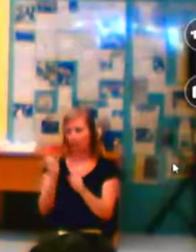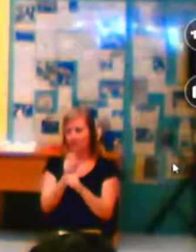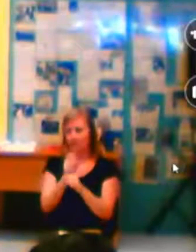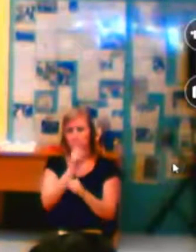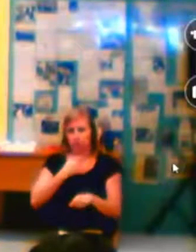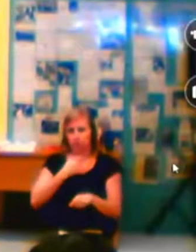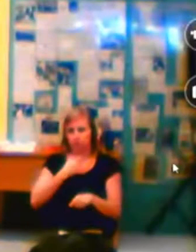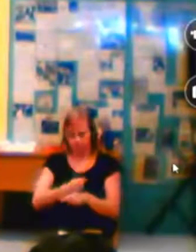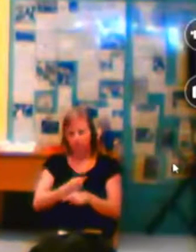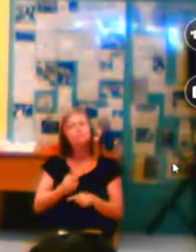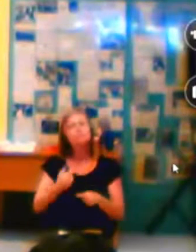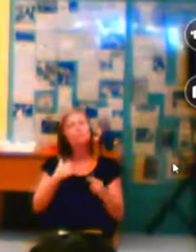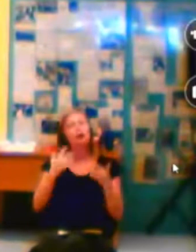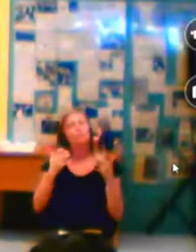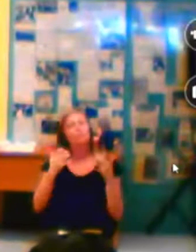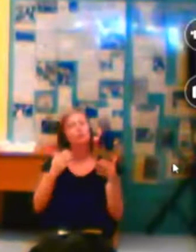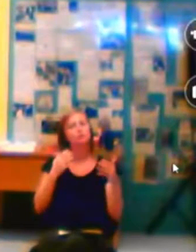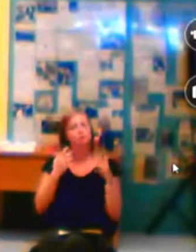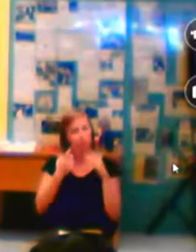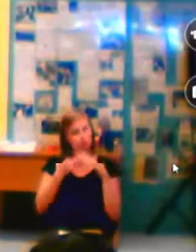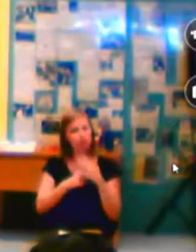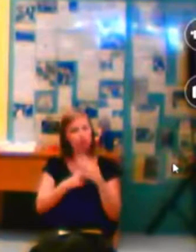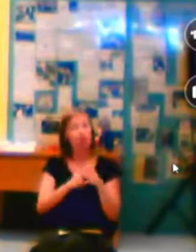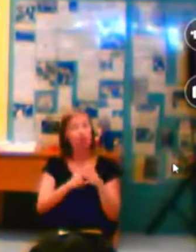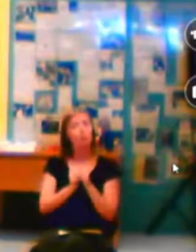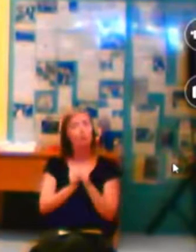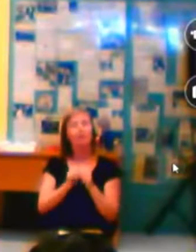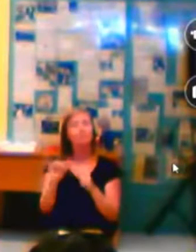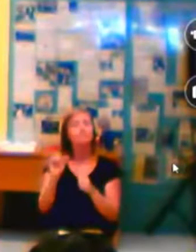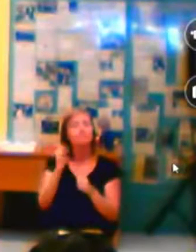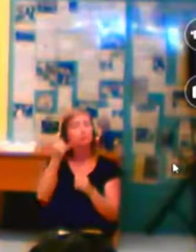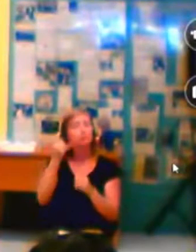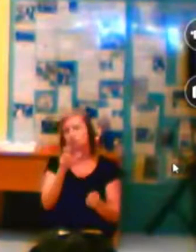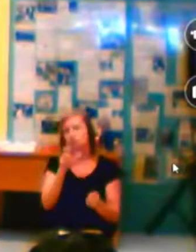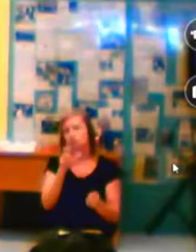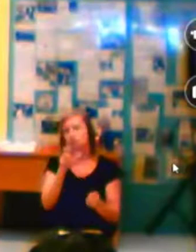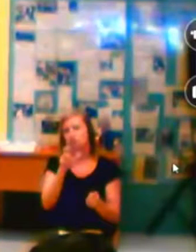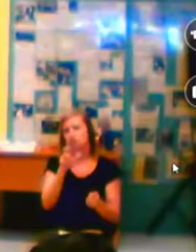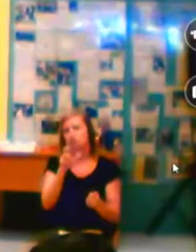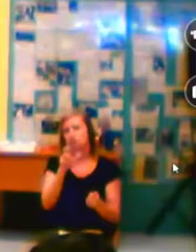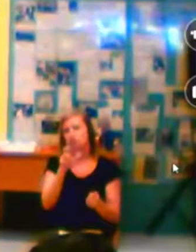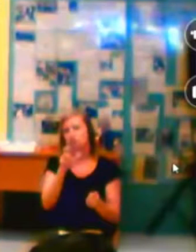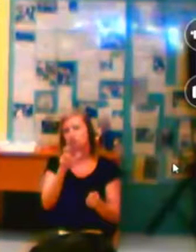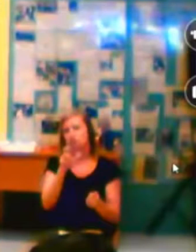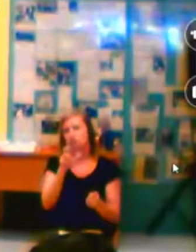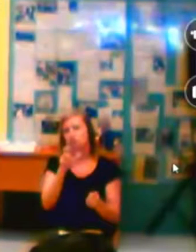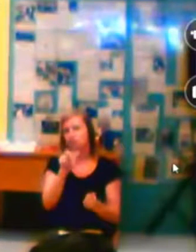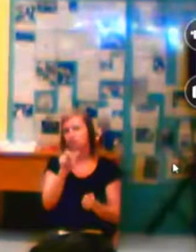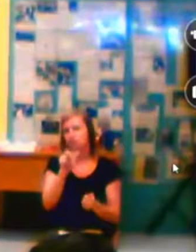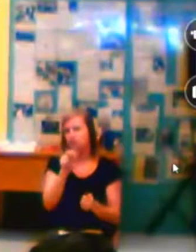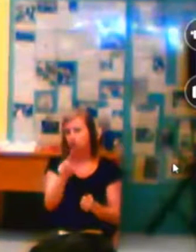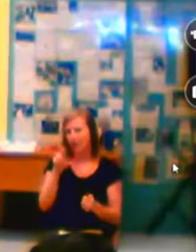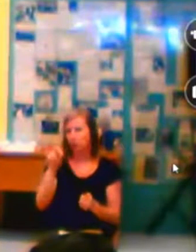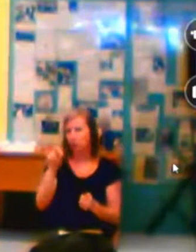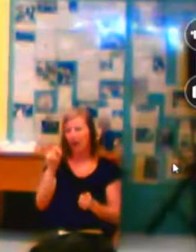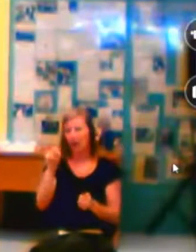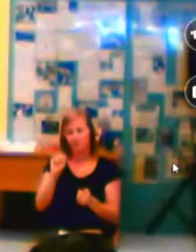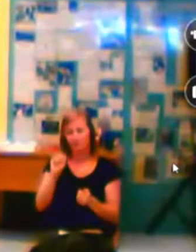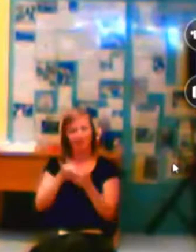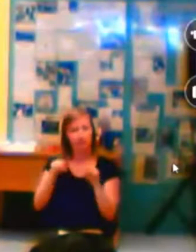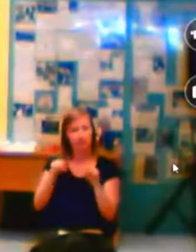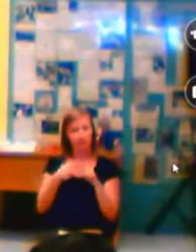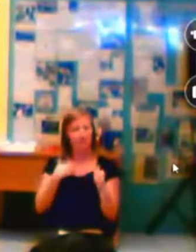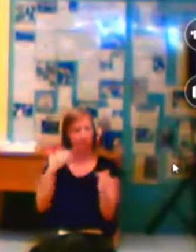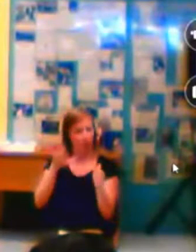we had 7 minutes for our opening, and so is that correct? Okay, yep. Good. I just want to make sure I had my time right.